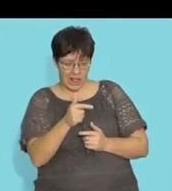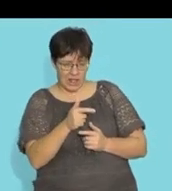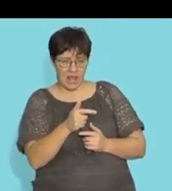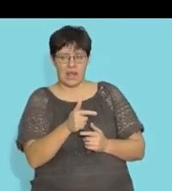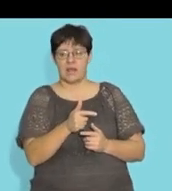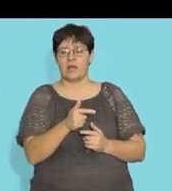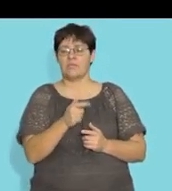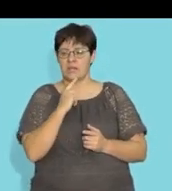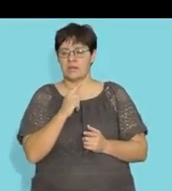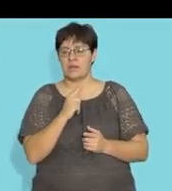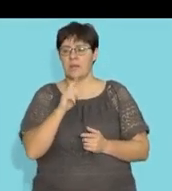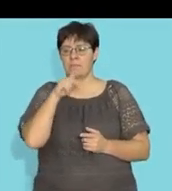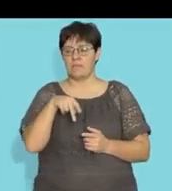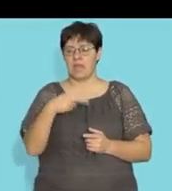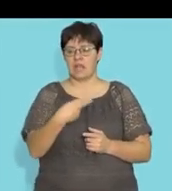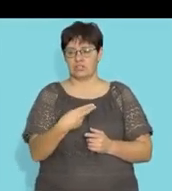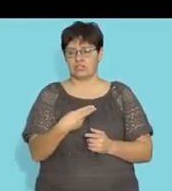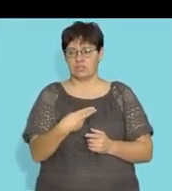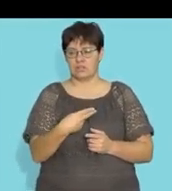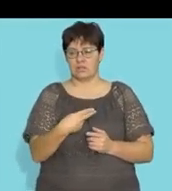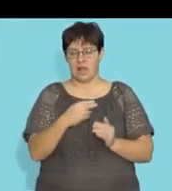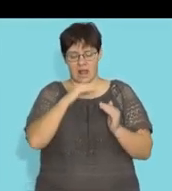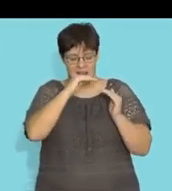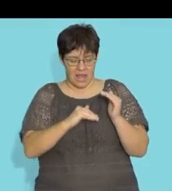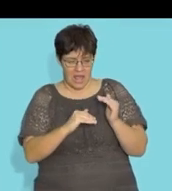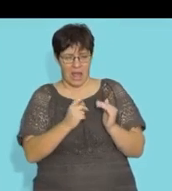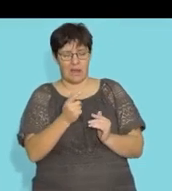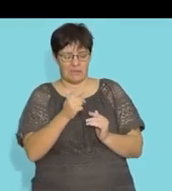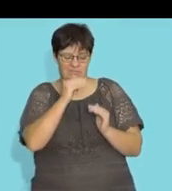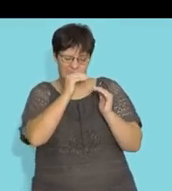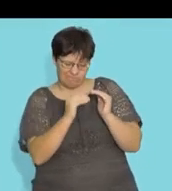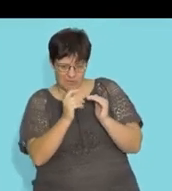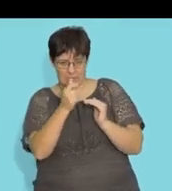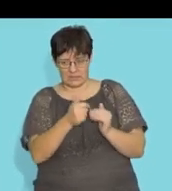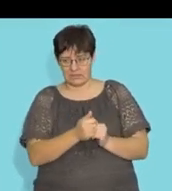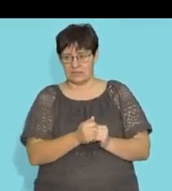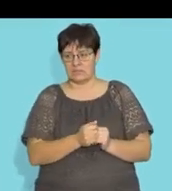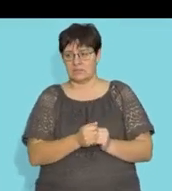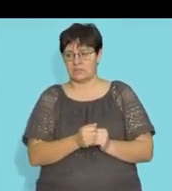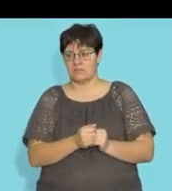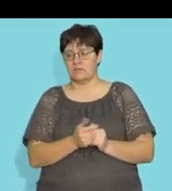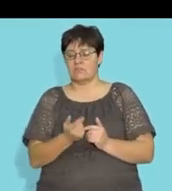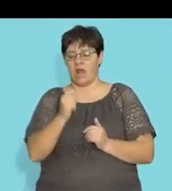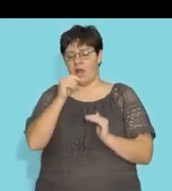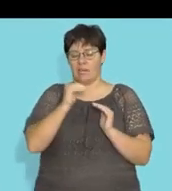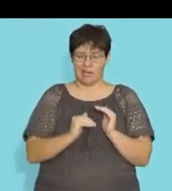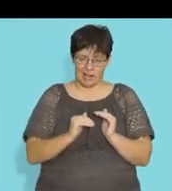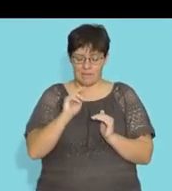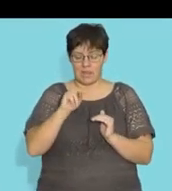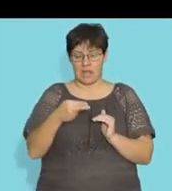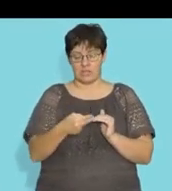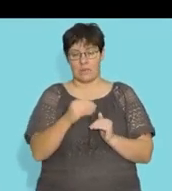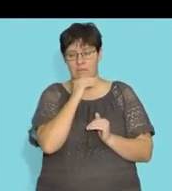will actually let our pH decrease slightly. A decrease or a slight decrease